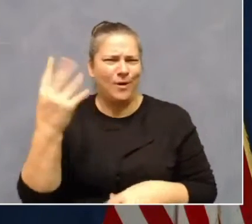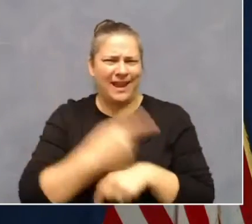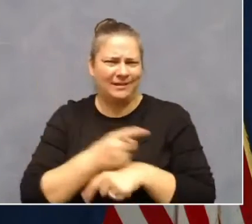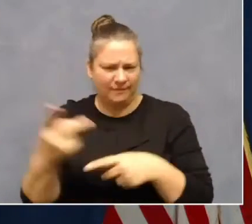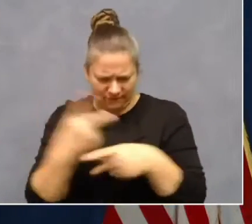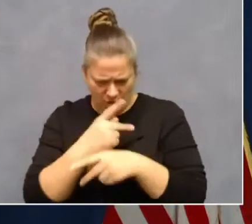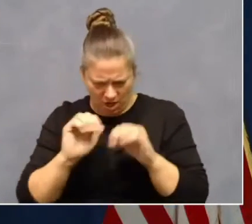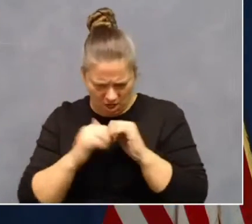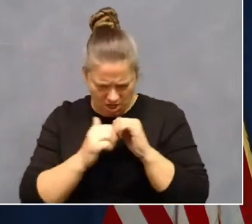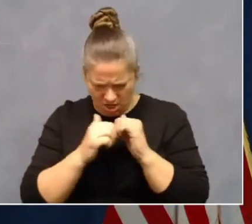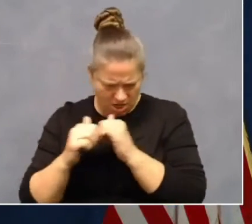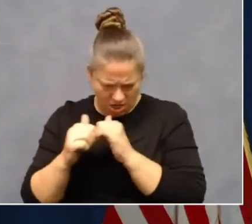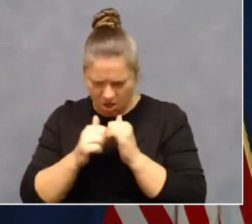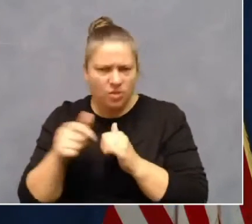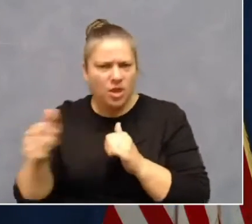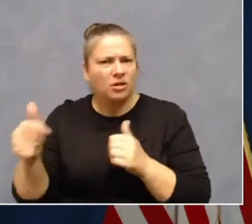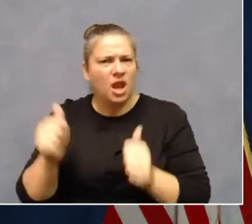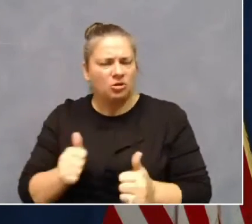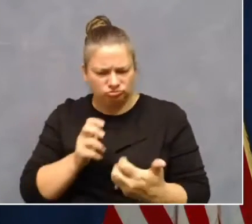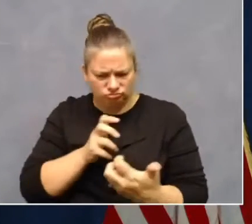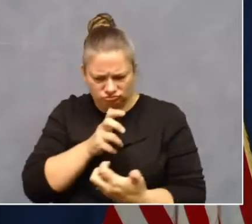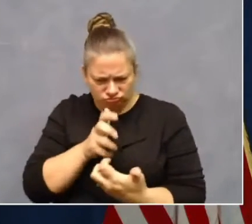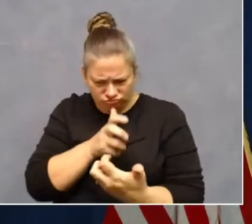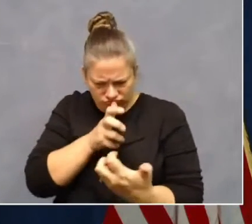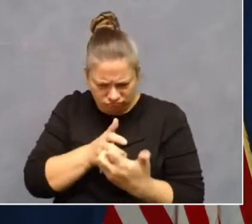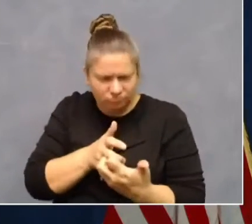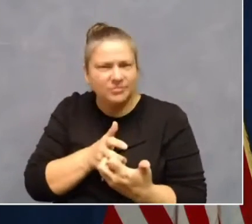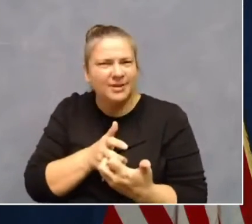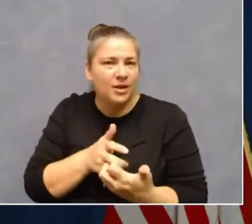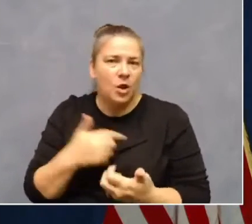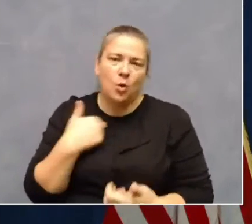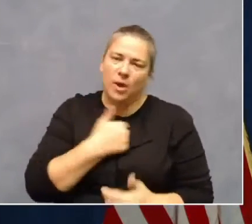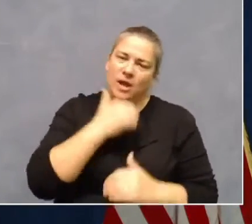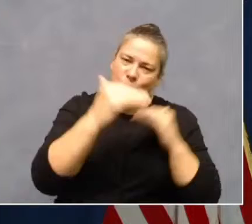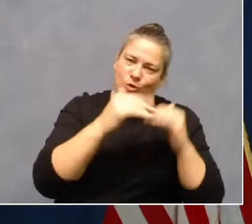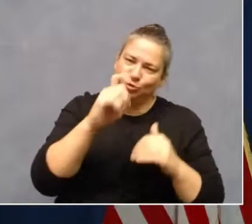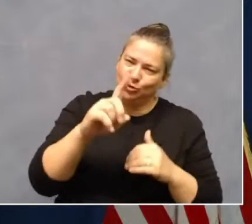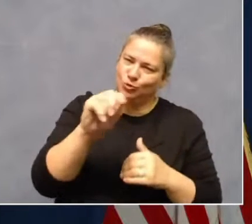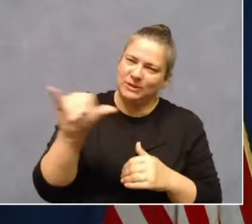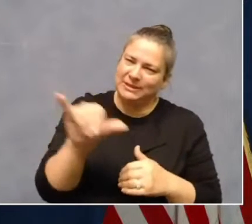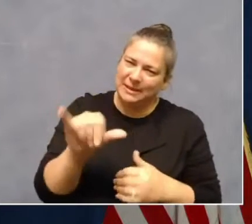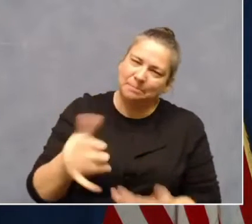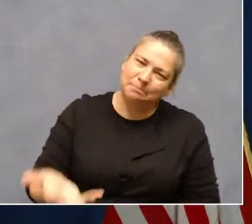They adapt, and we need to be the same. Joe?